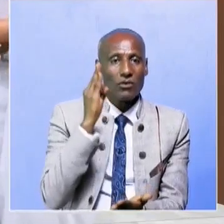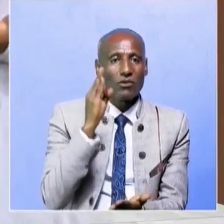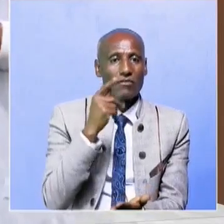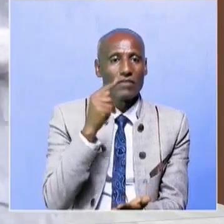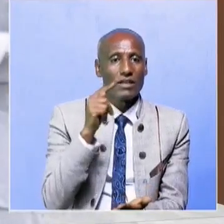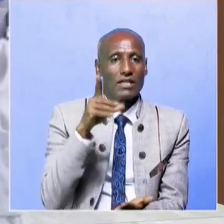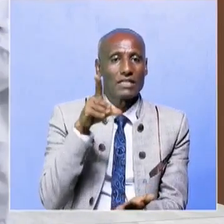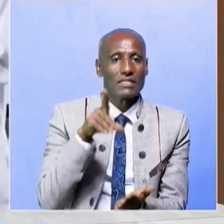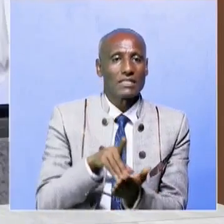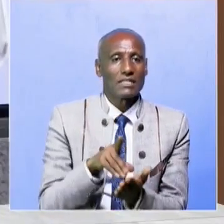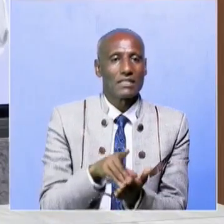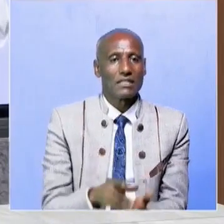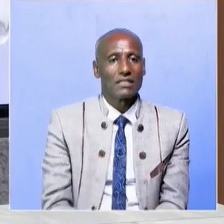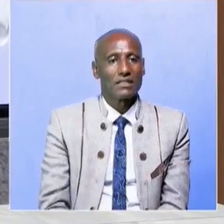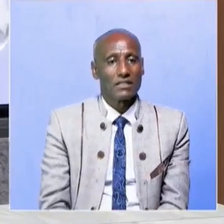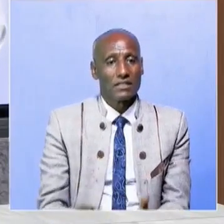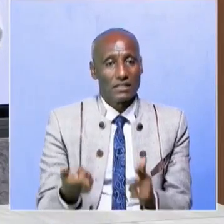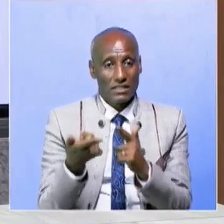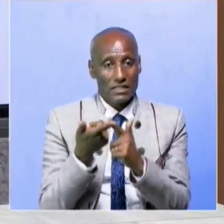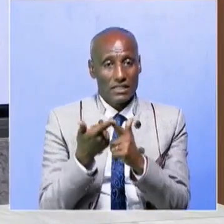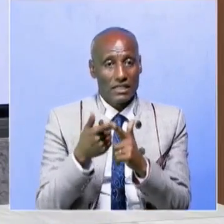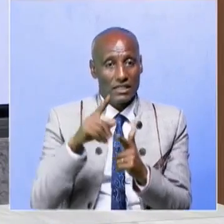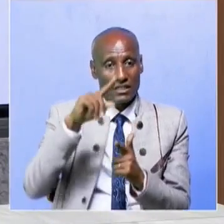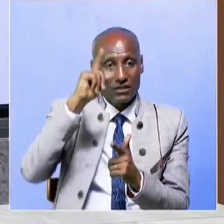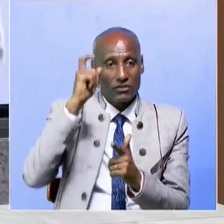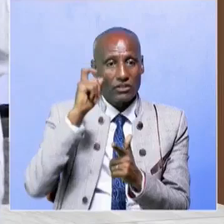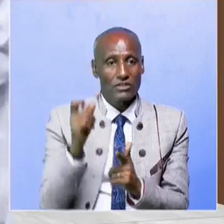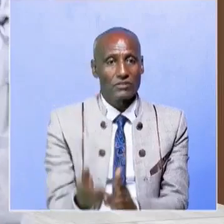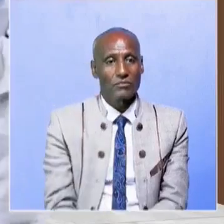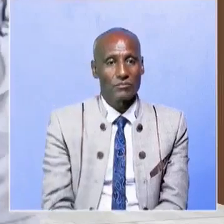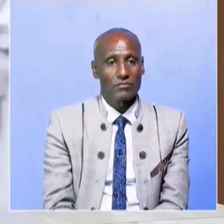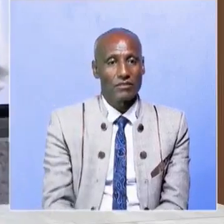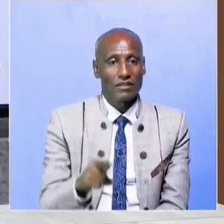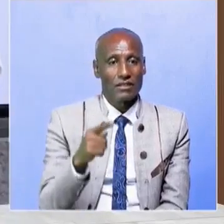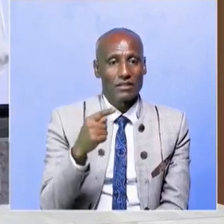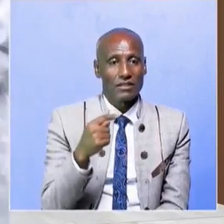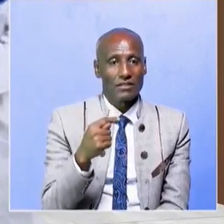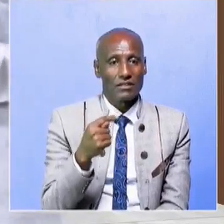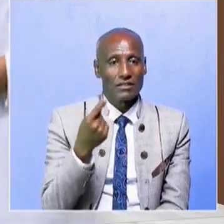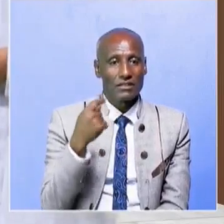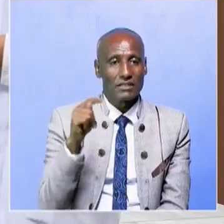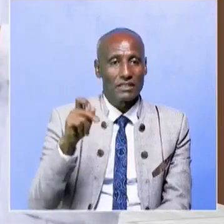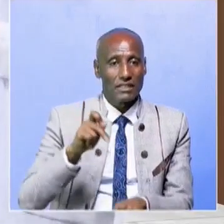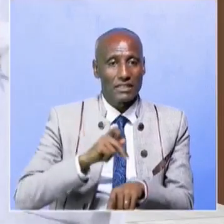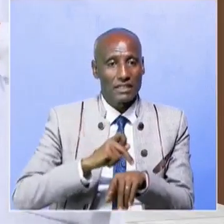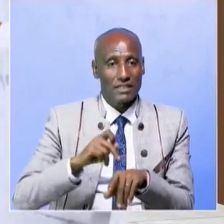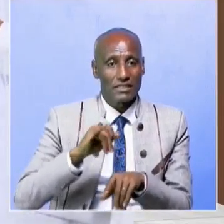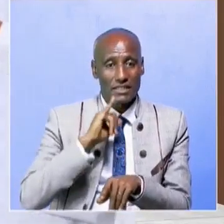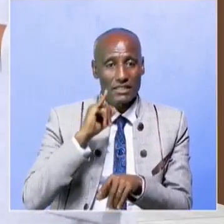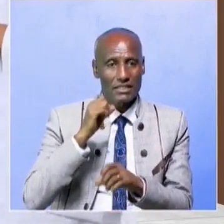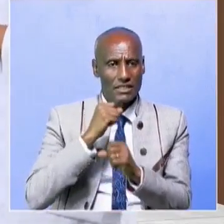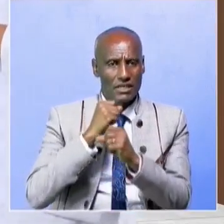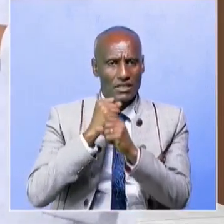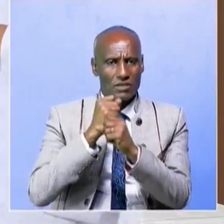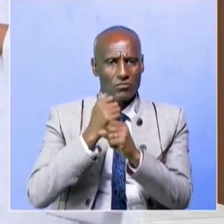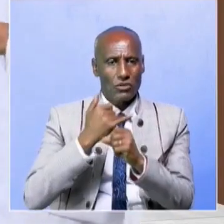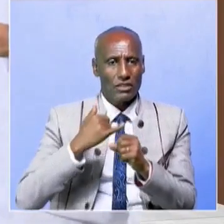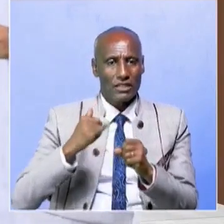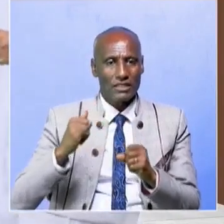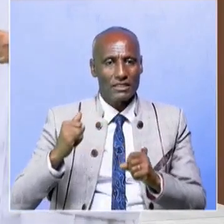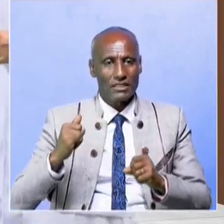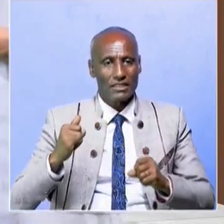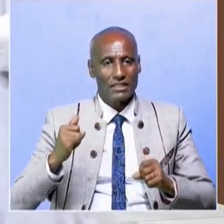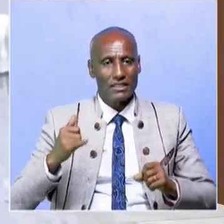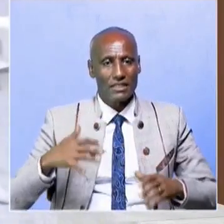city. The second question says the blank space is protecting the wildlife